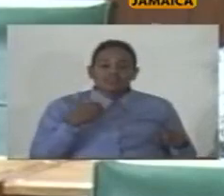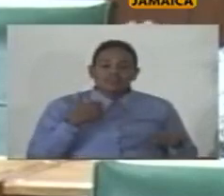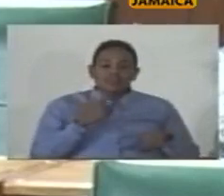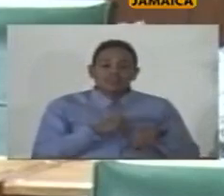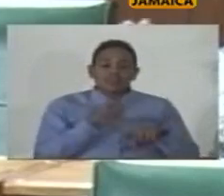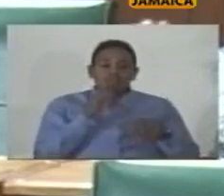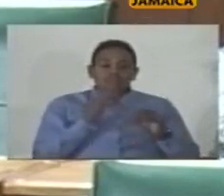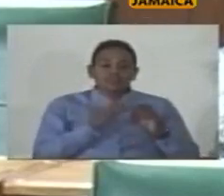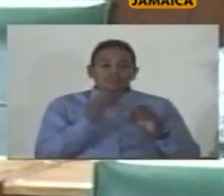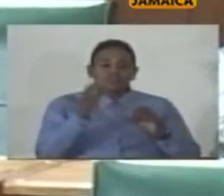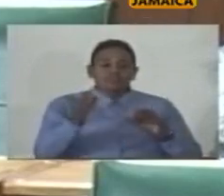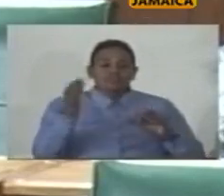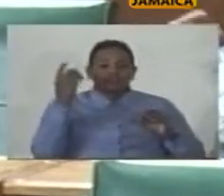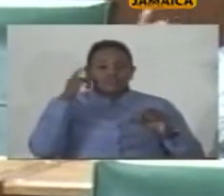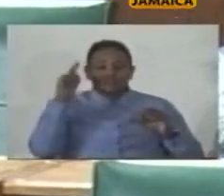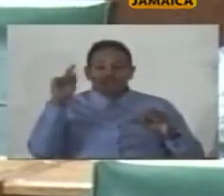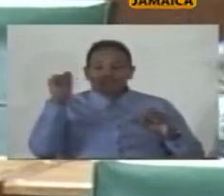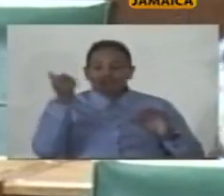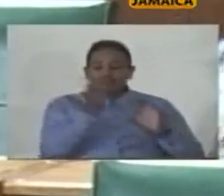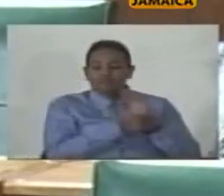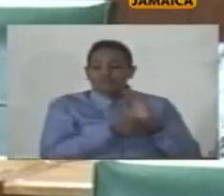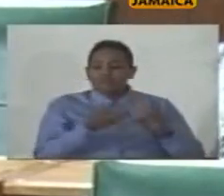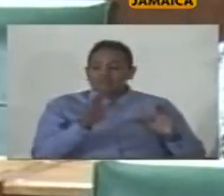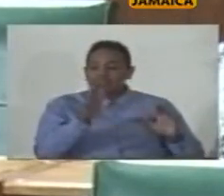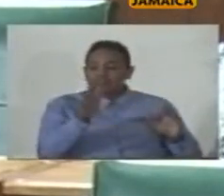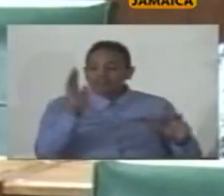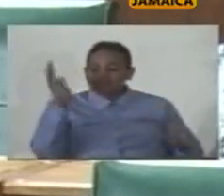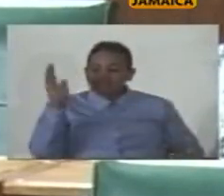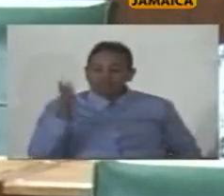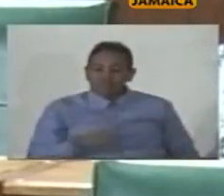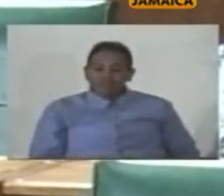extended for a period of 10 minutes to enable them to come.